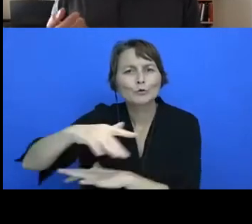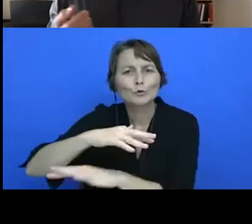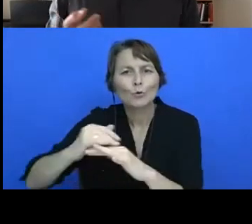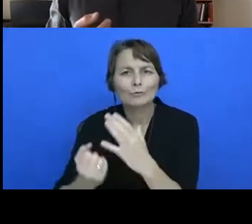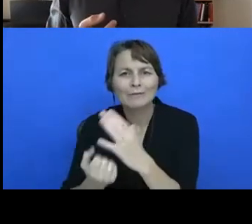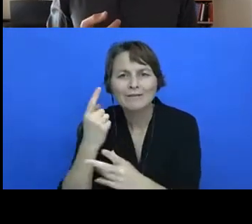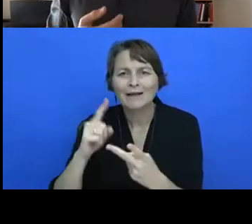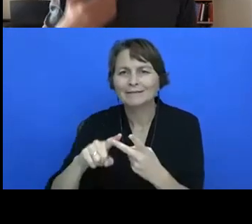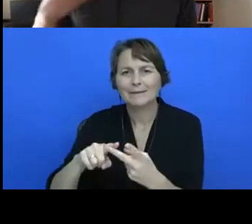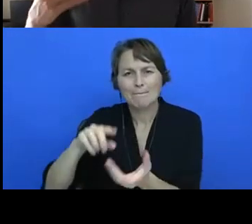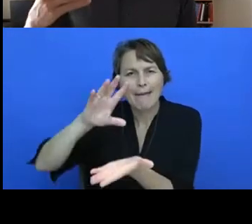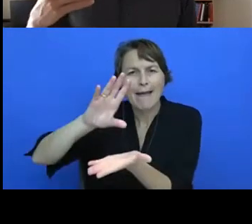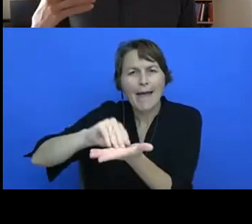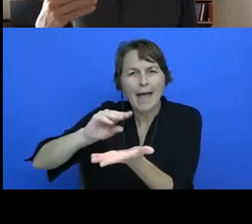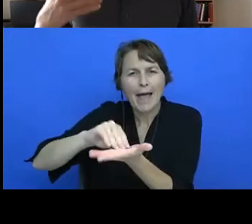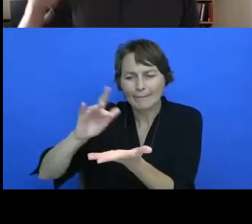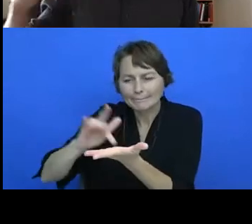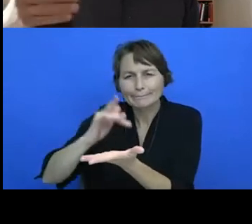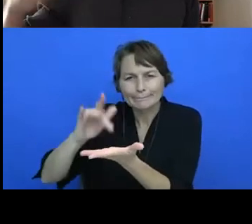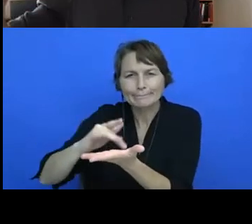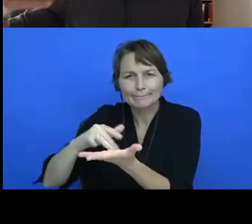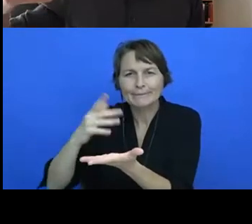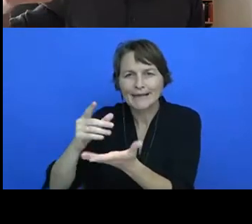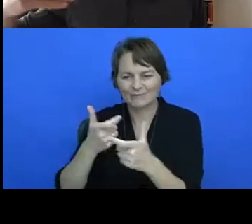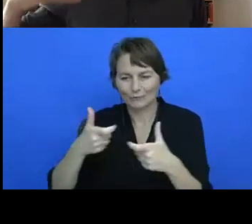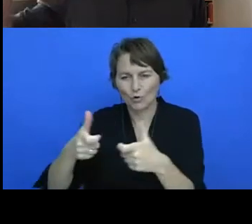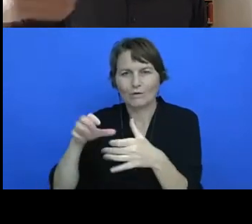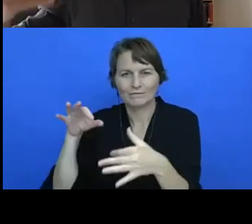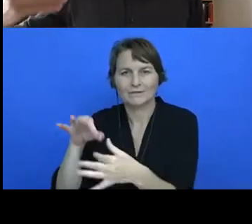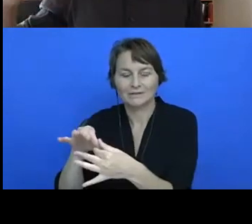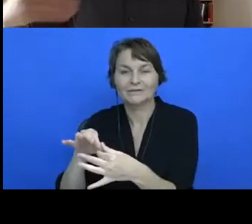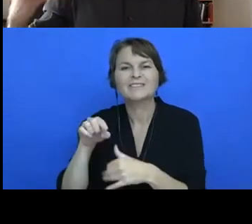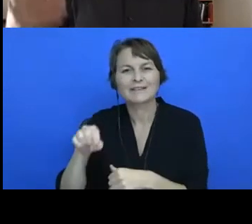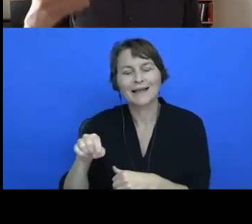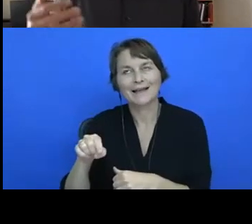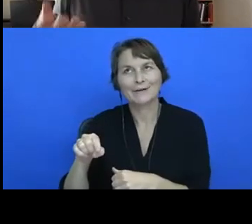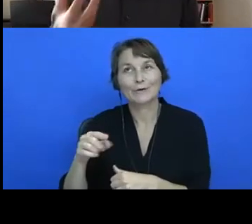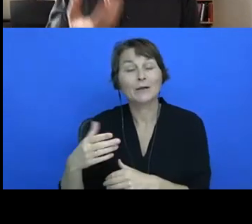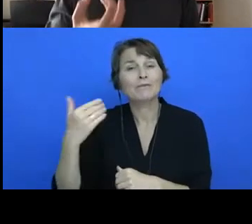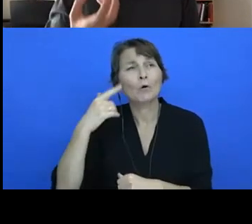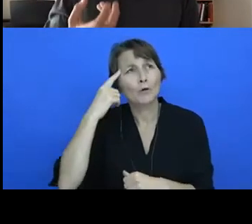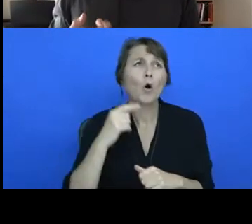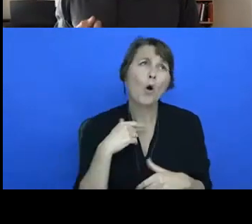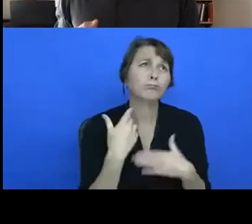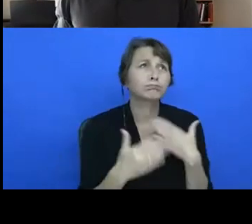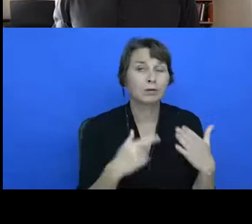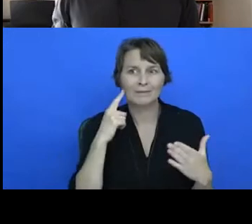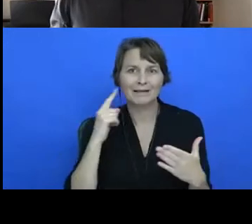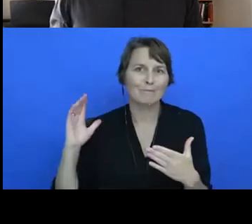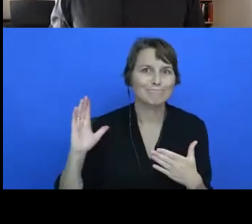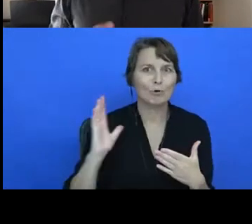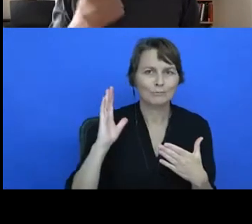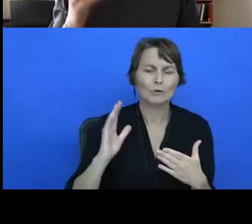us, and therefore sort of helping us to push probably further than what we would have done if it was just the academics organizing